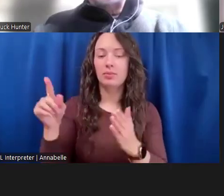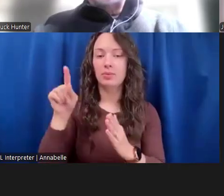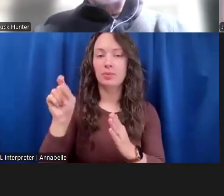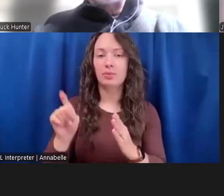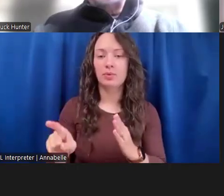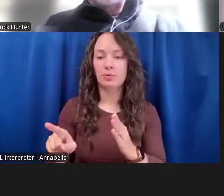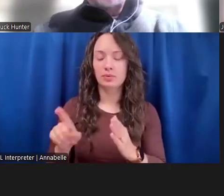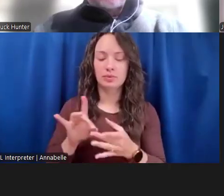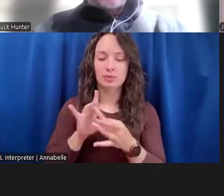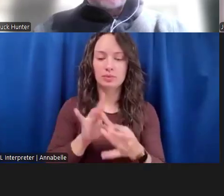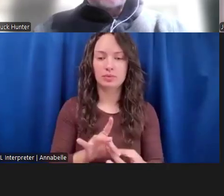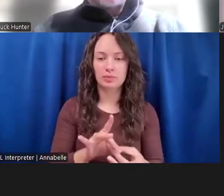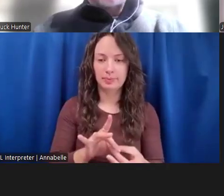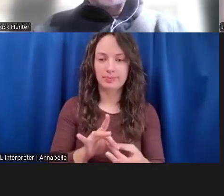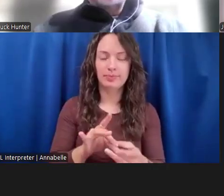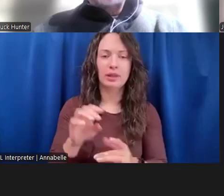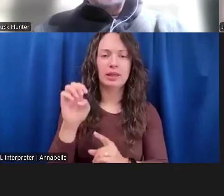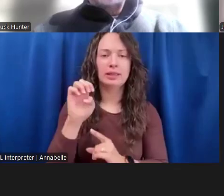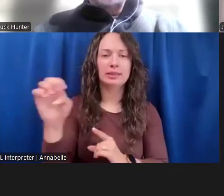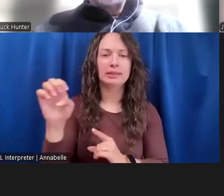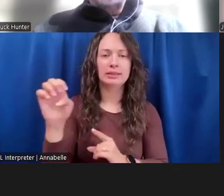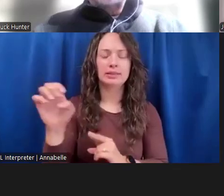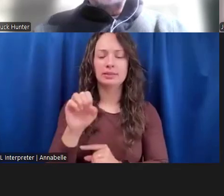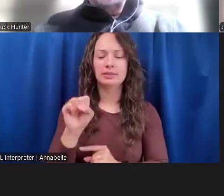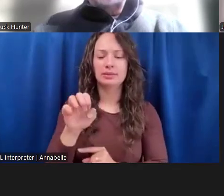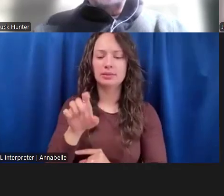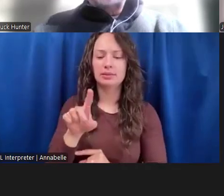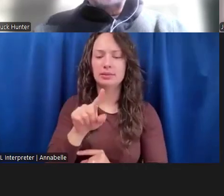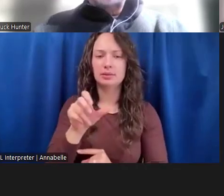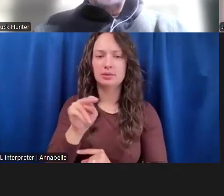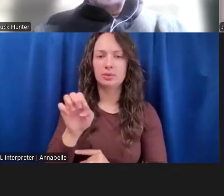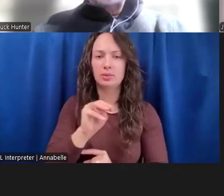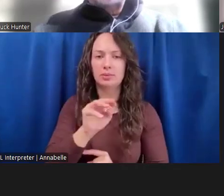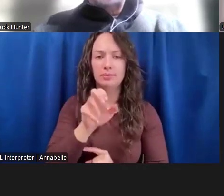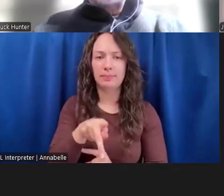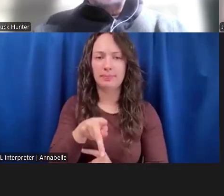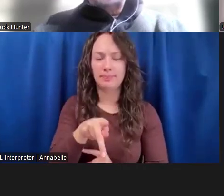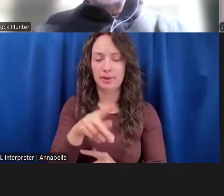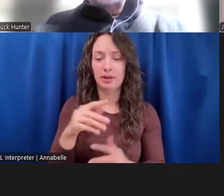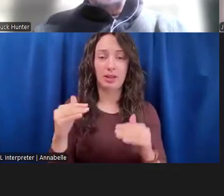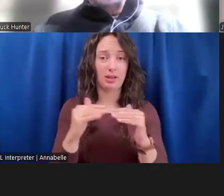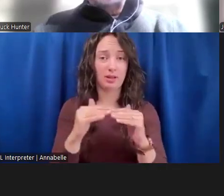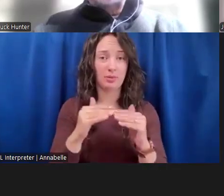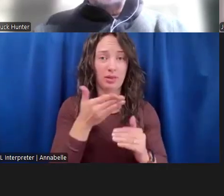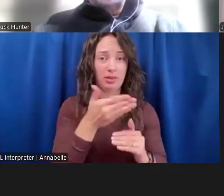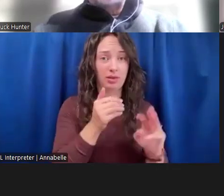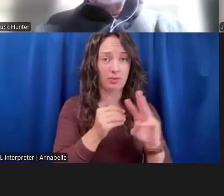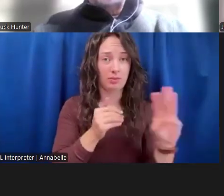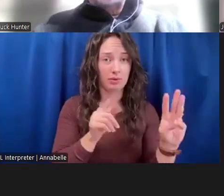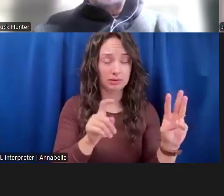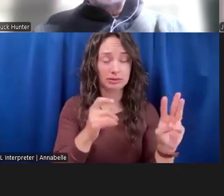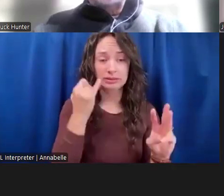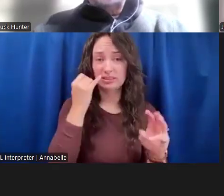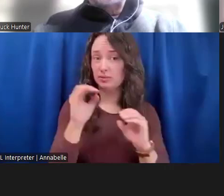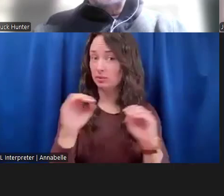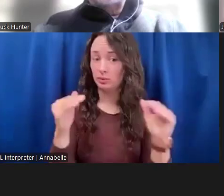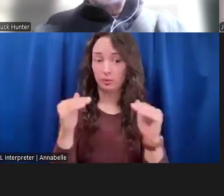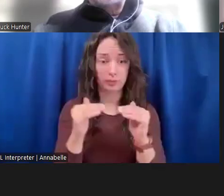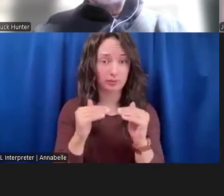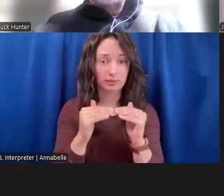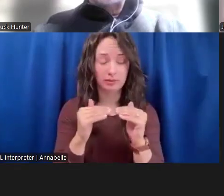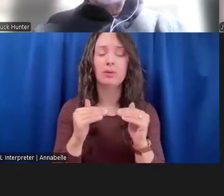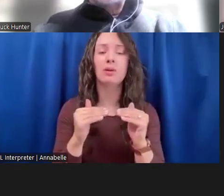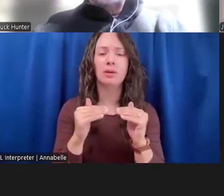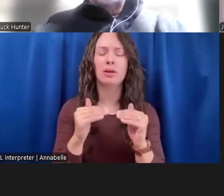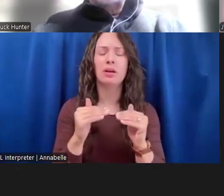Eastern Seed Zone map and whether there was an equivalent out west, or if there's not an equivalent. How do you know